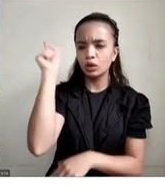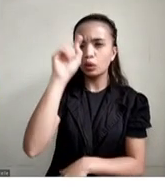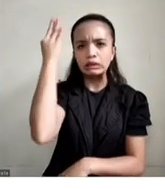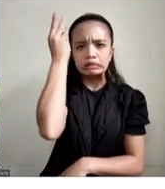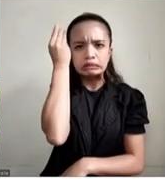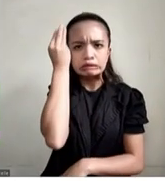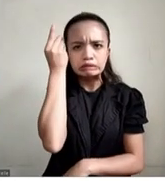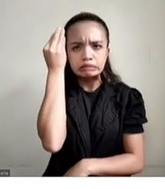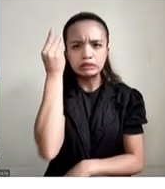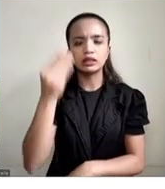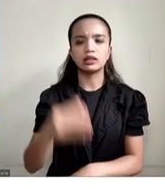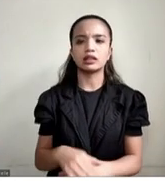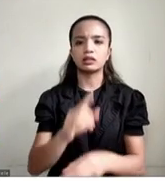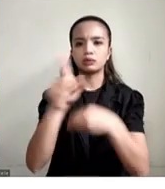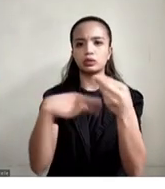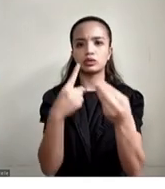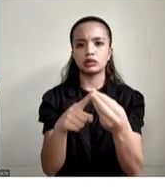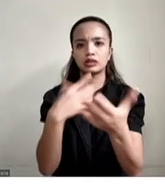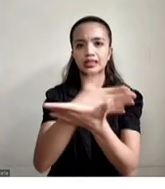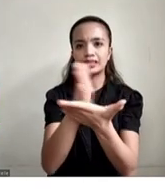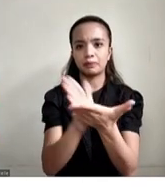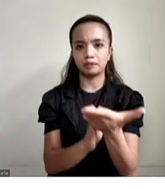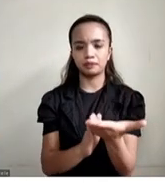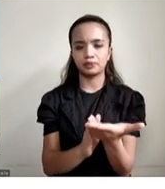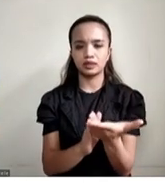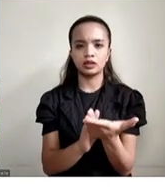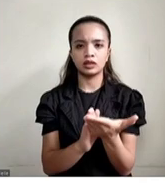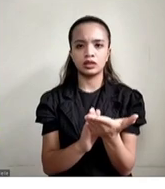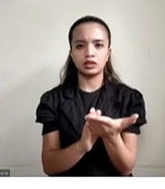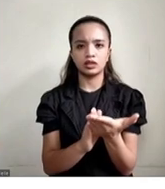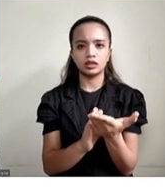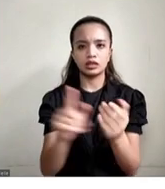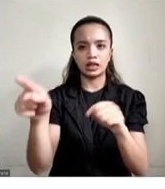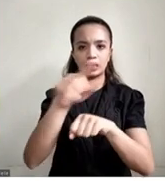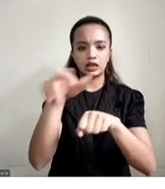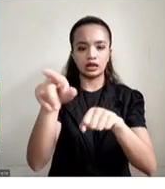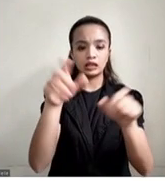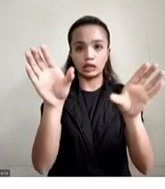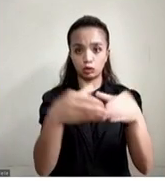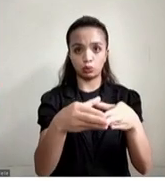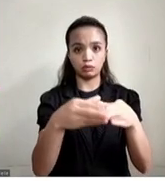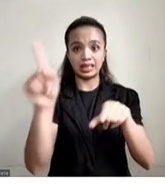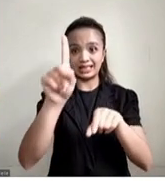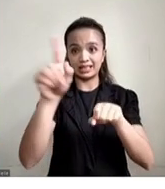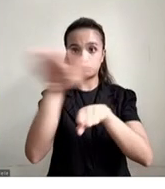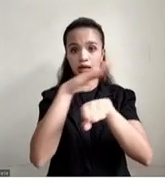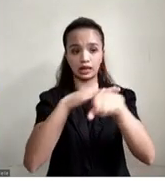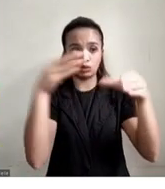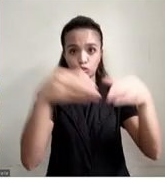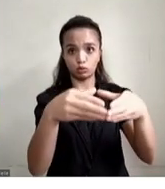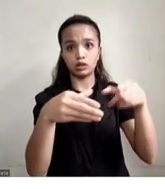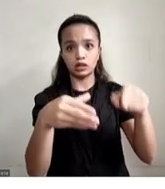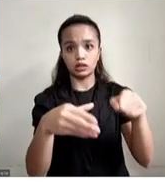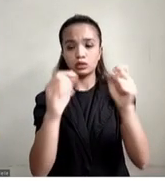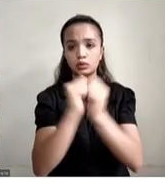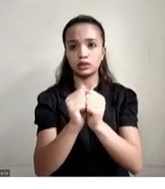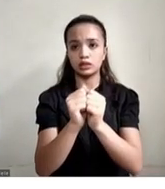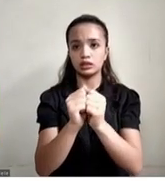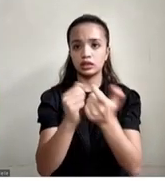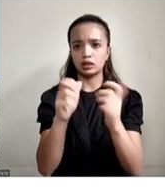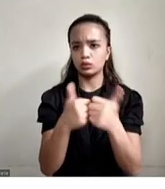mind, considering that some of the personalities in that coalition were the people who put your family through the ringer?